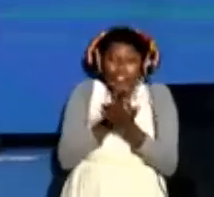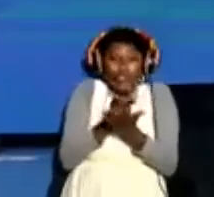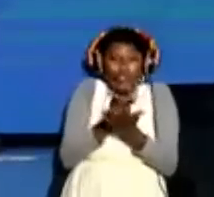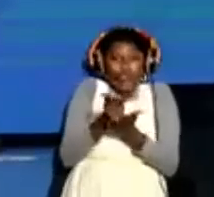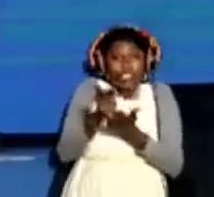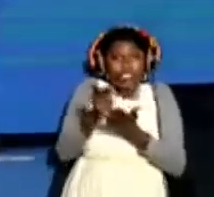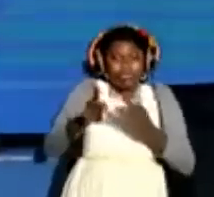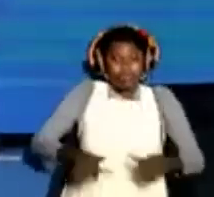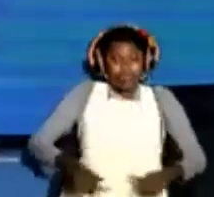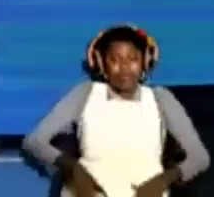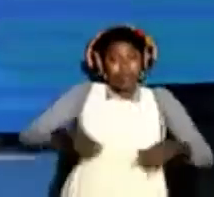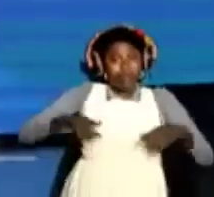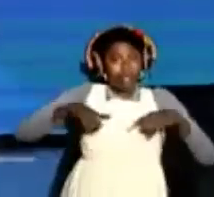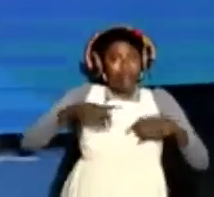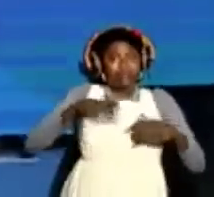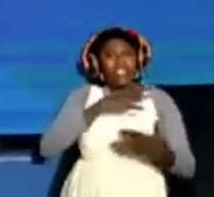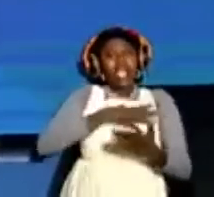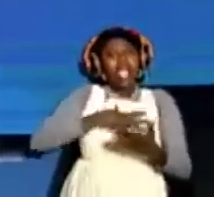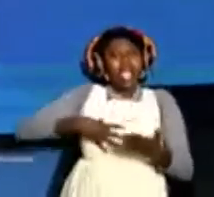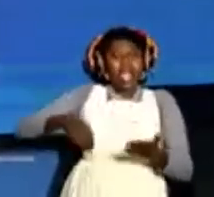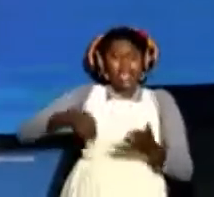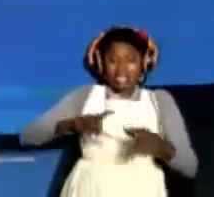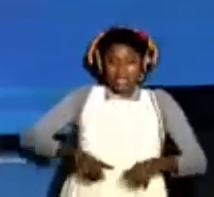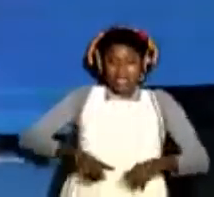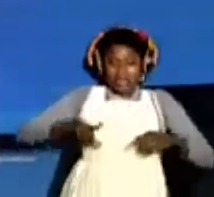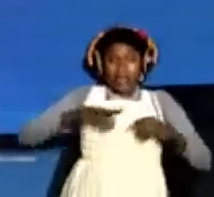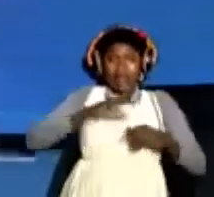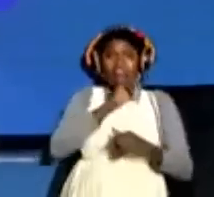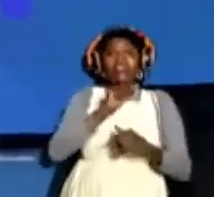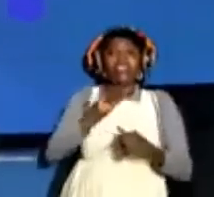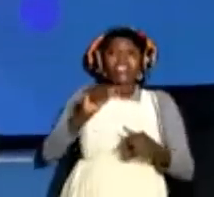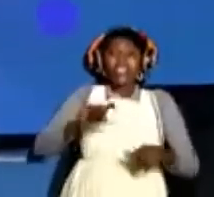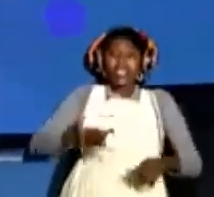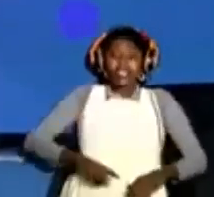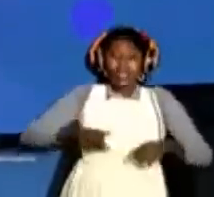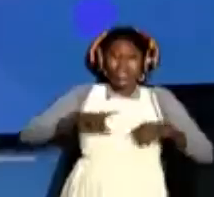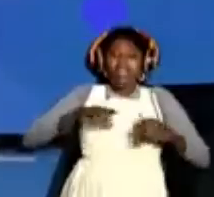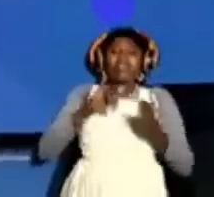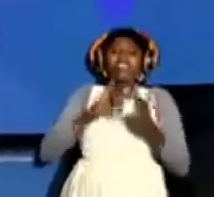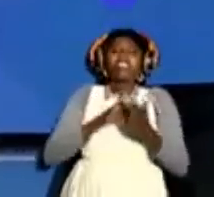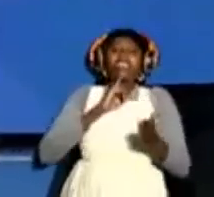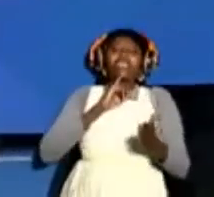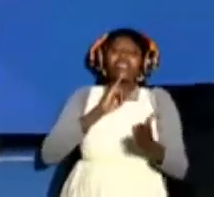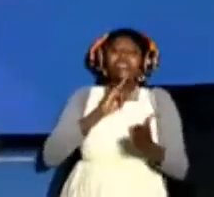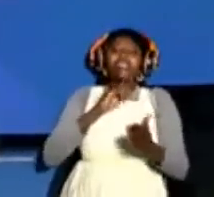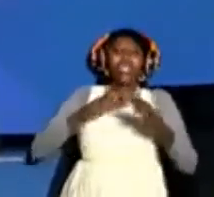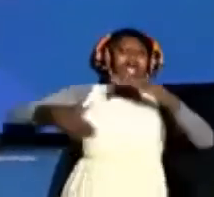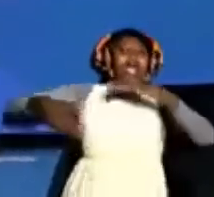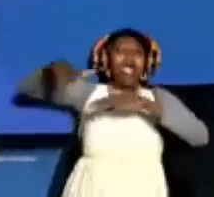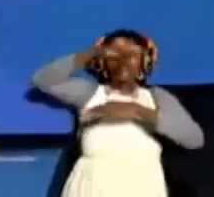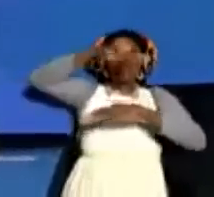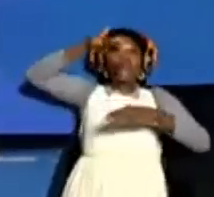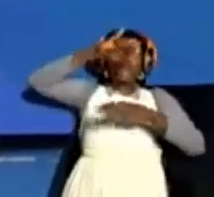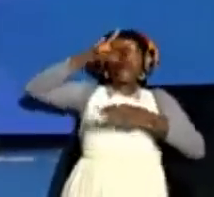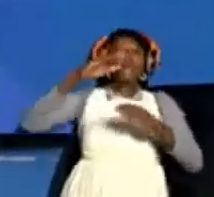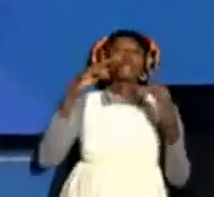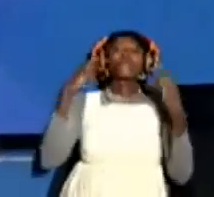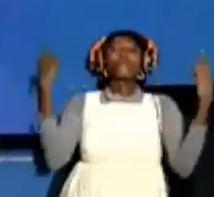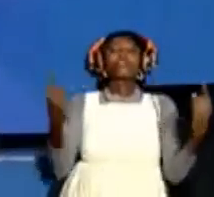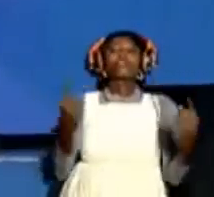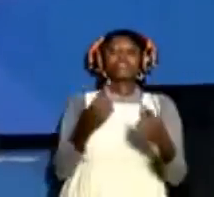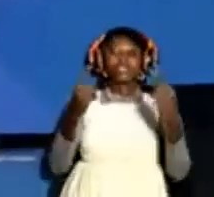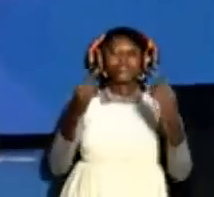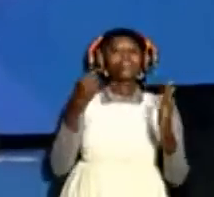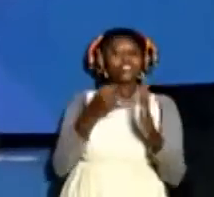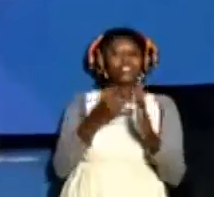life, the matter of living a life that is impeccable and beyond reproach is